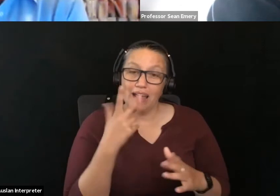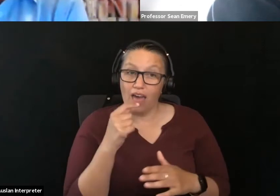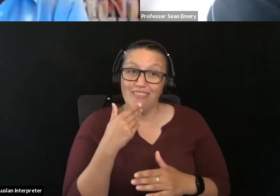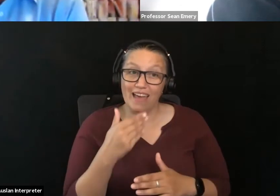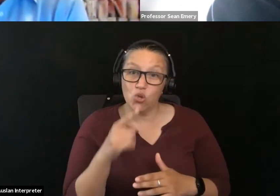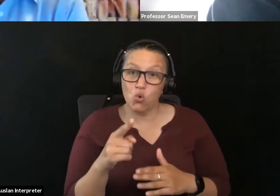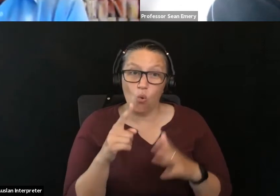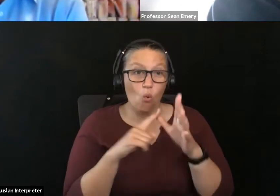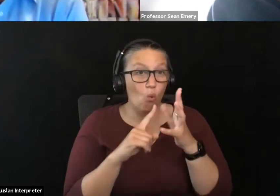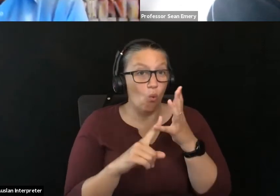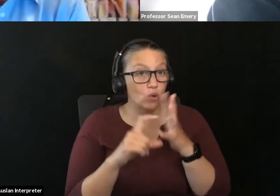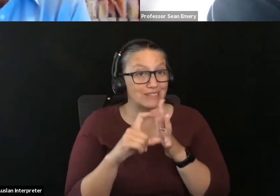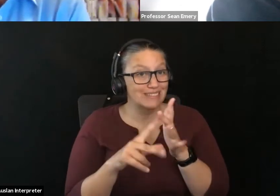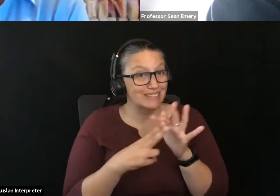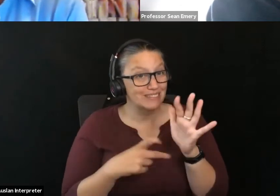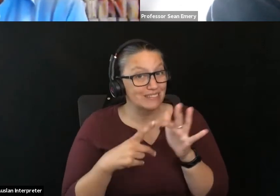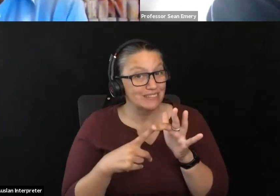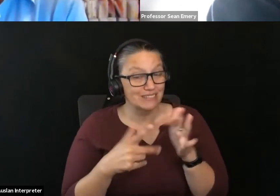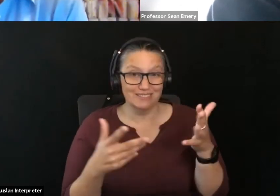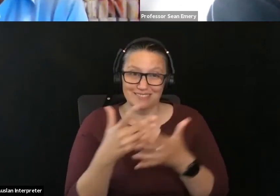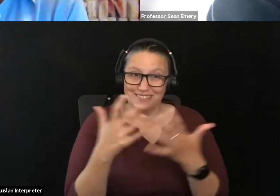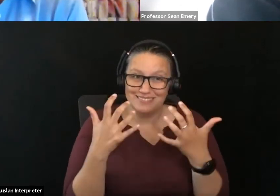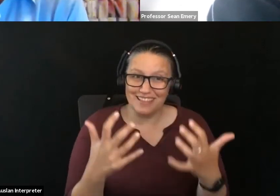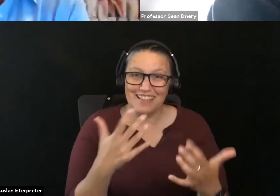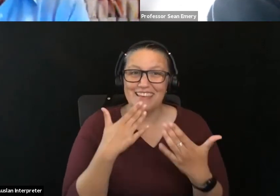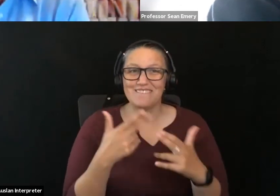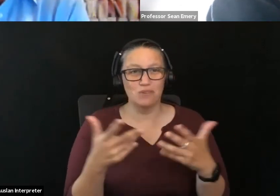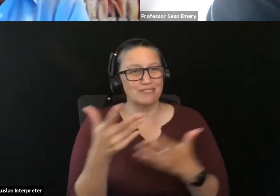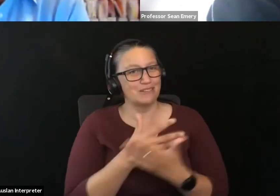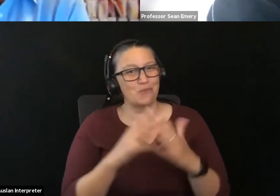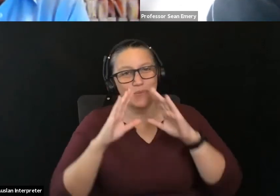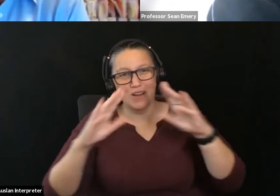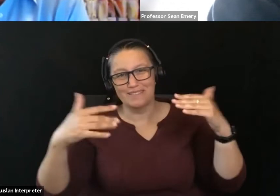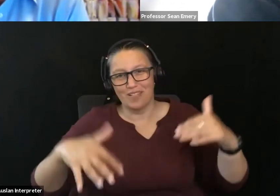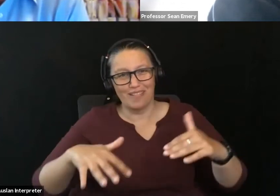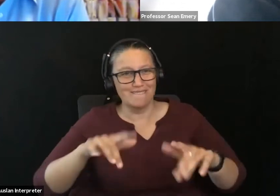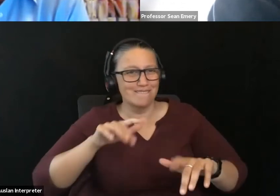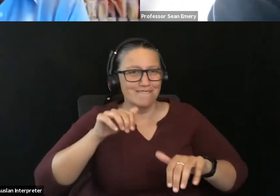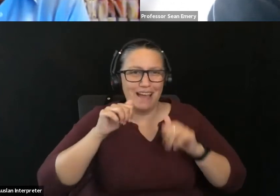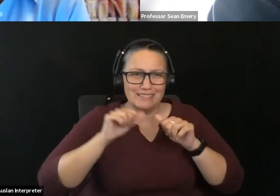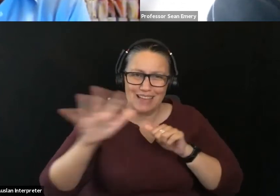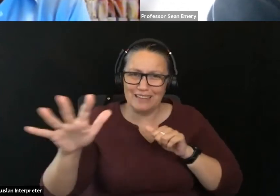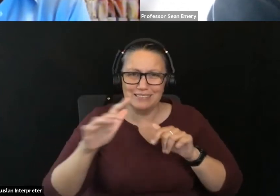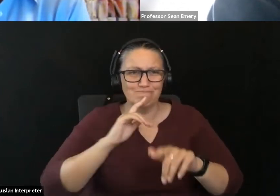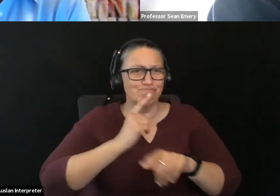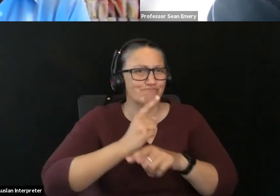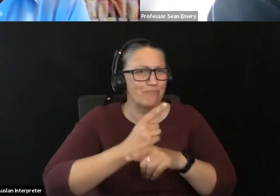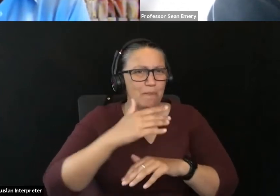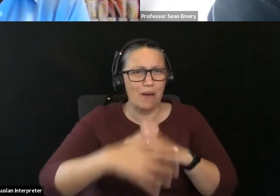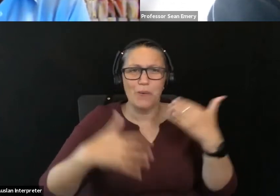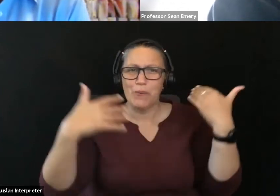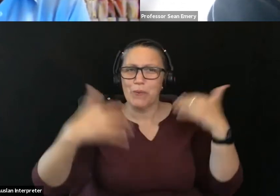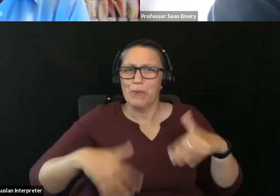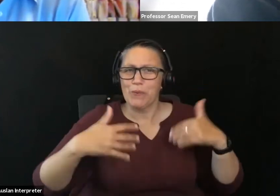your views and data this morning for a particularly splendid journey of really important